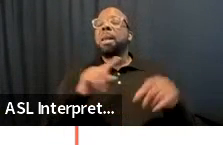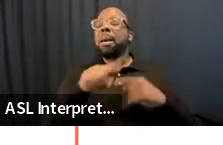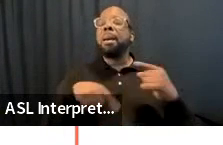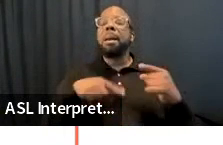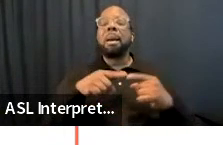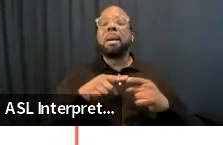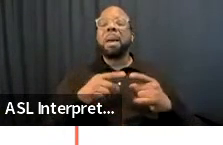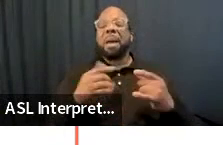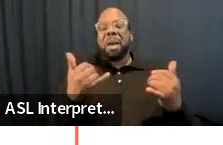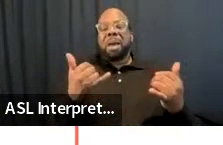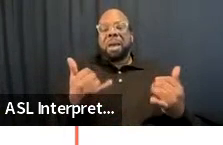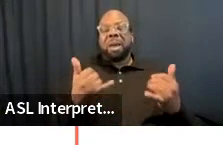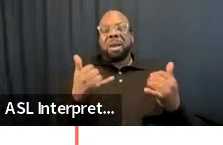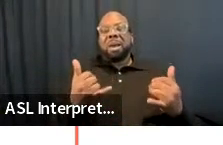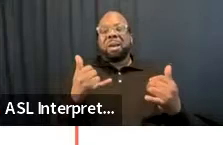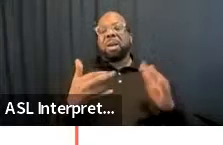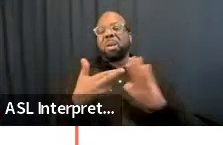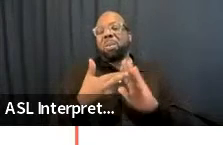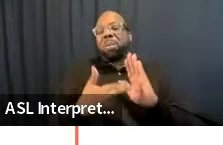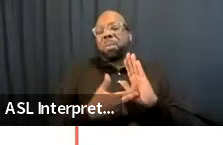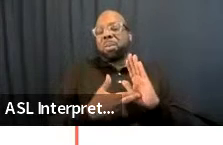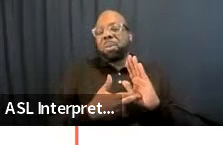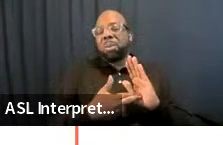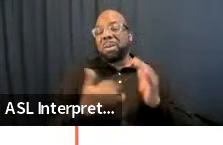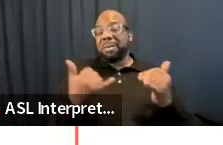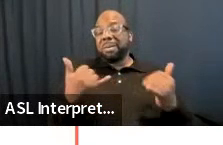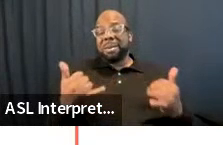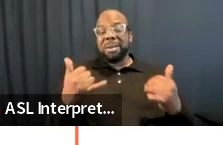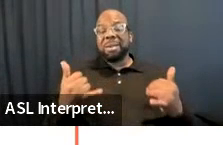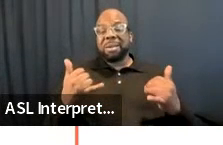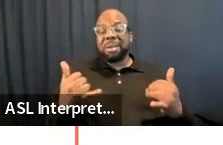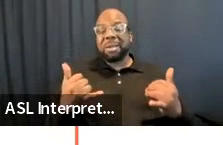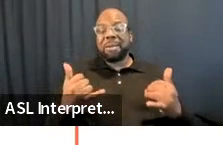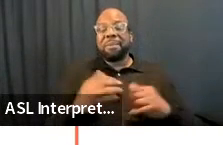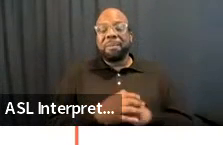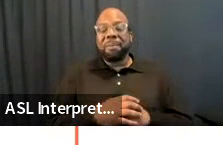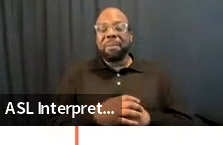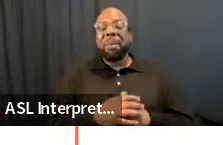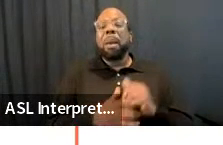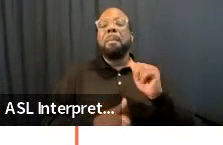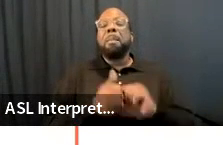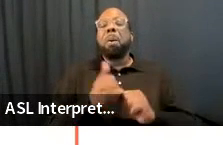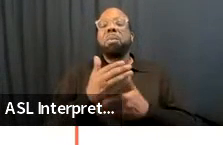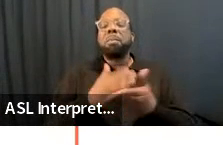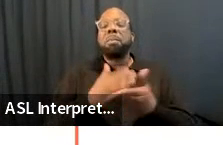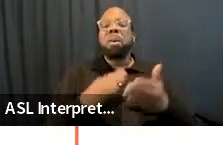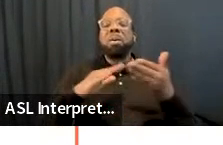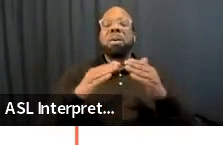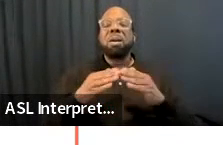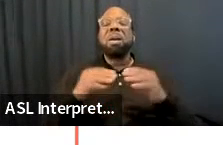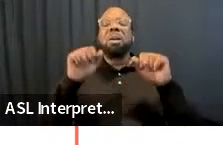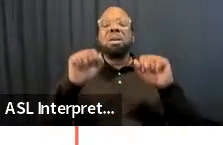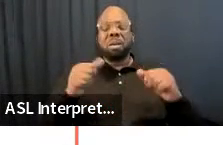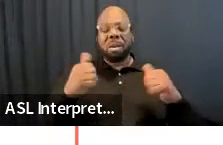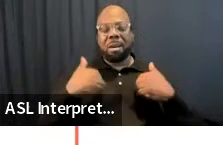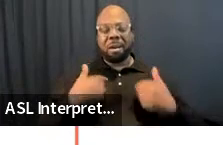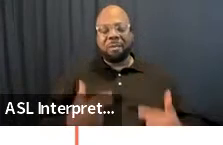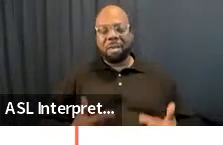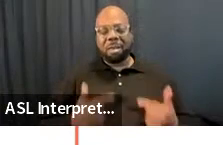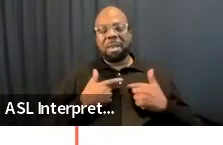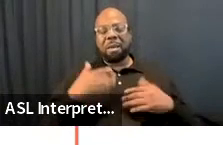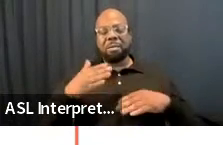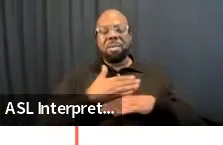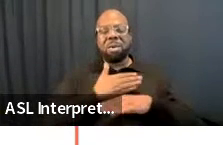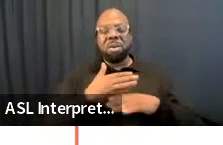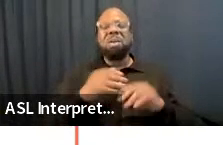the current regulations are. So today, in most parts of the city, you can have live music. So you